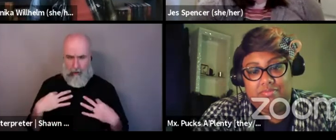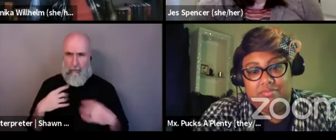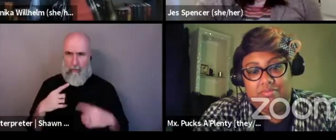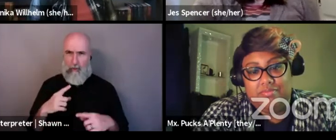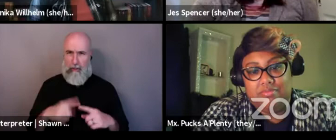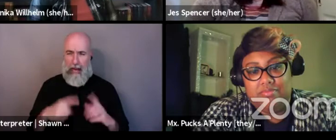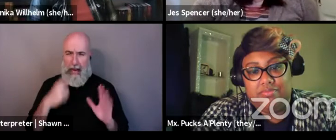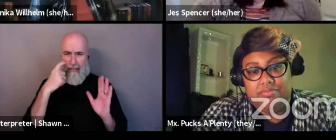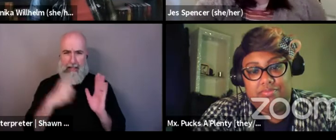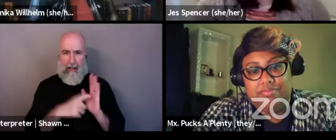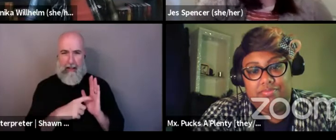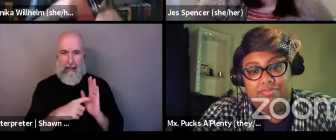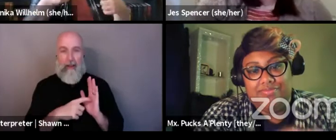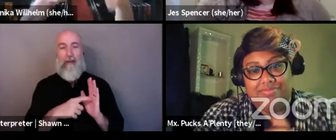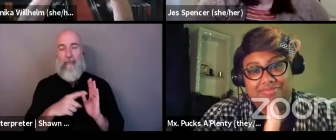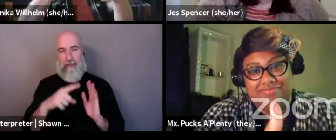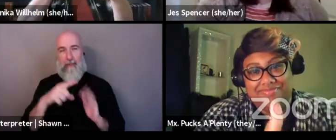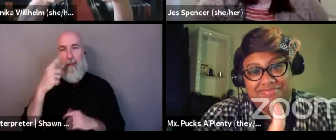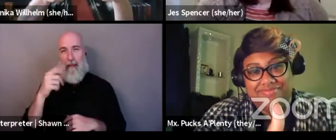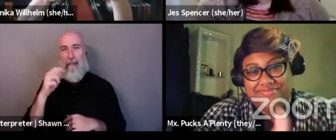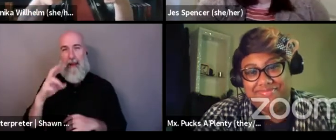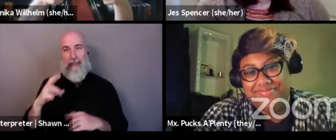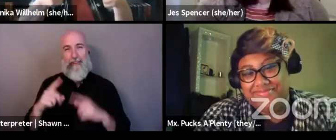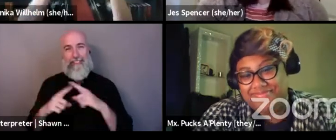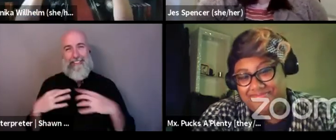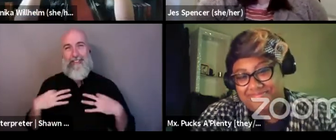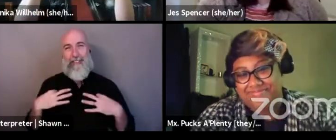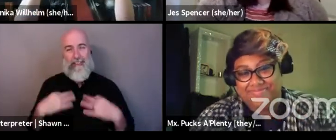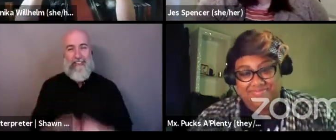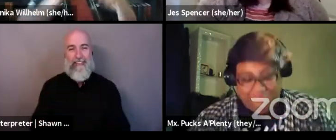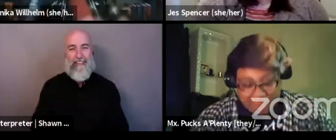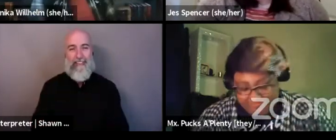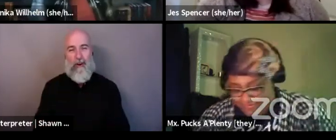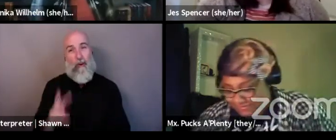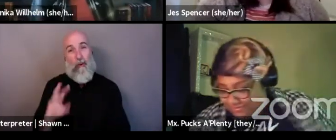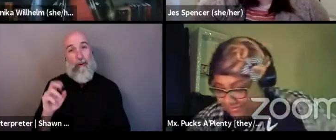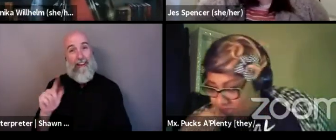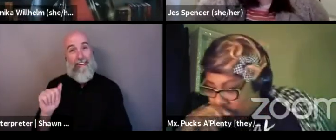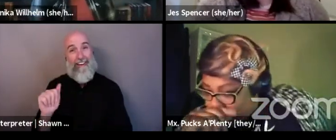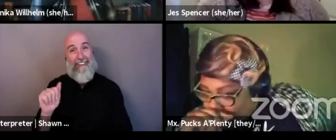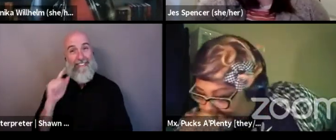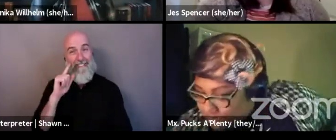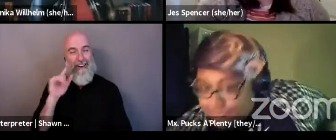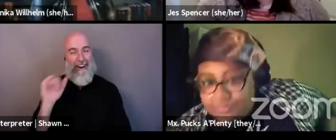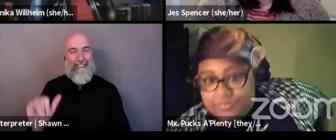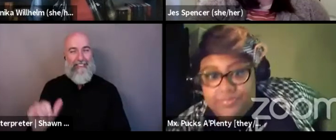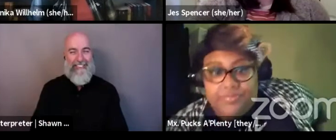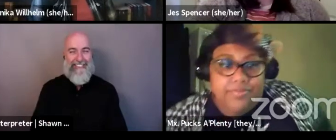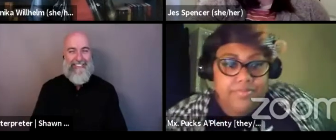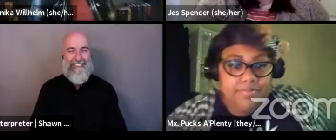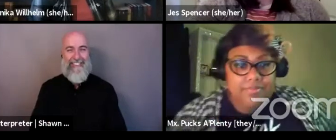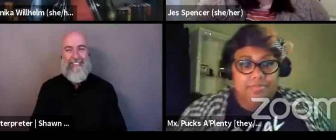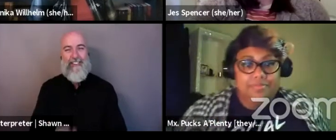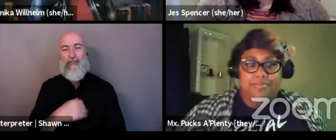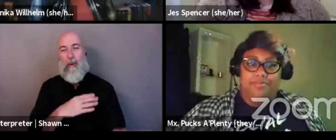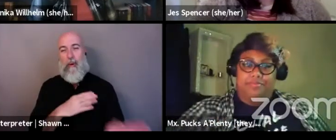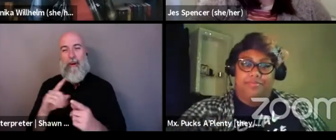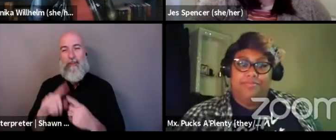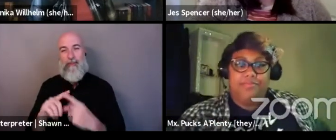tell, but I'm wearing a Black Panther t-shirt, Wakanda Forever. And I'm going to pass it to